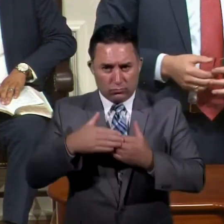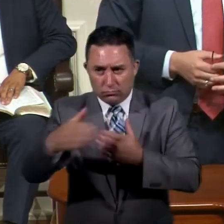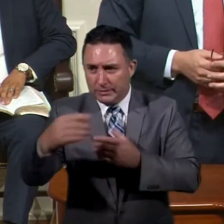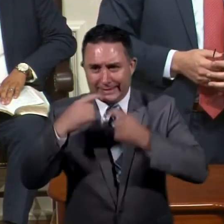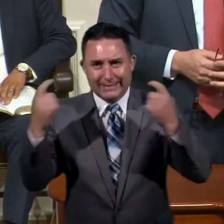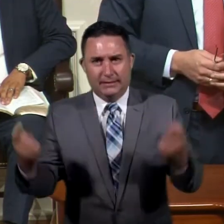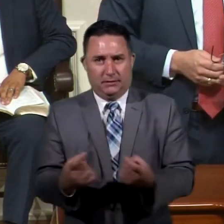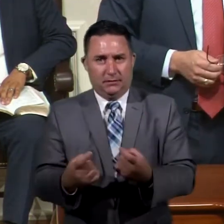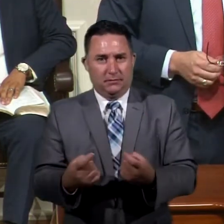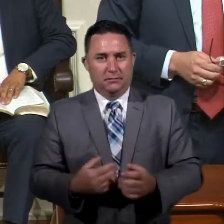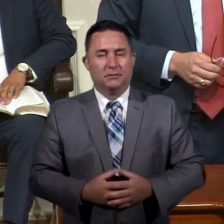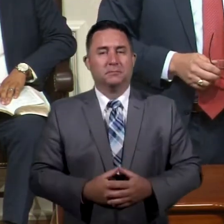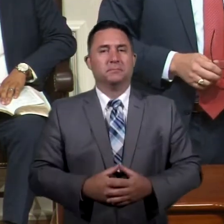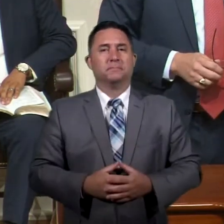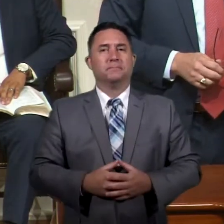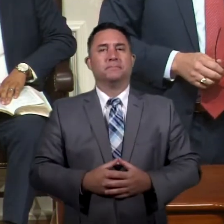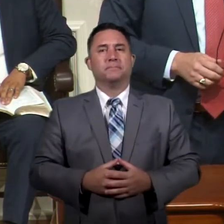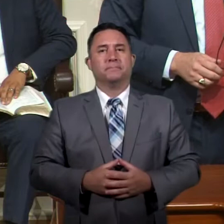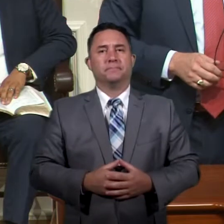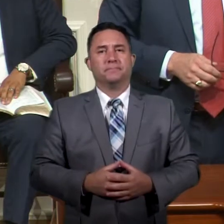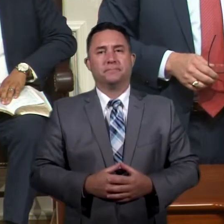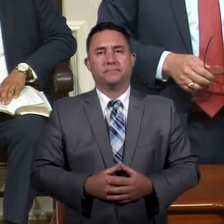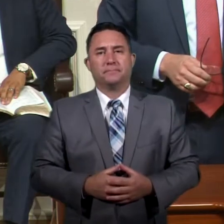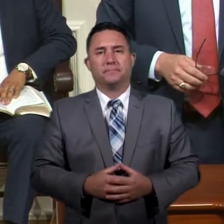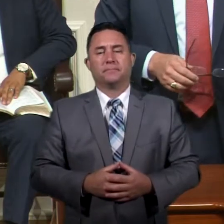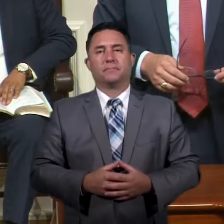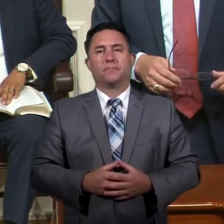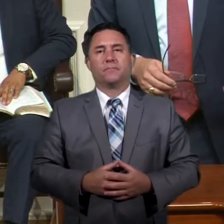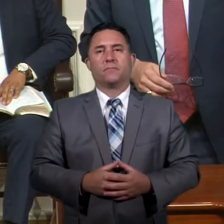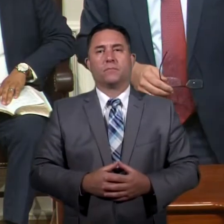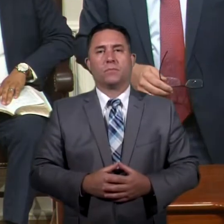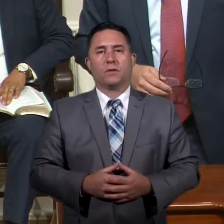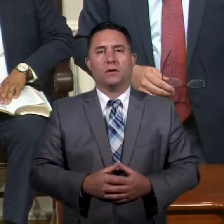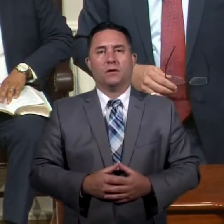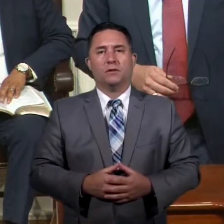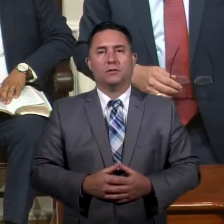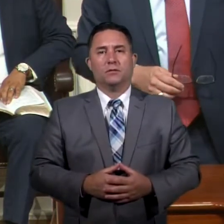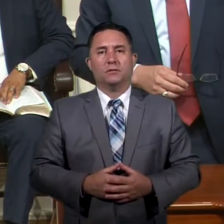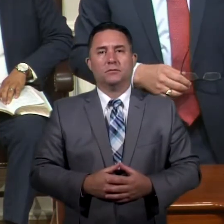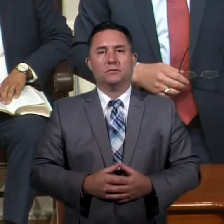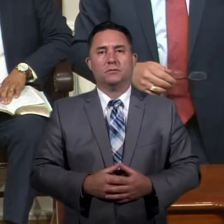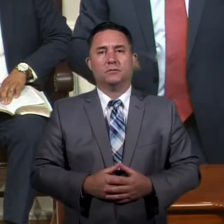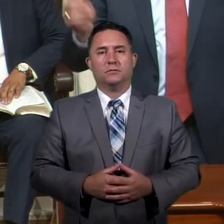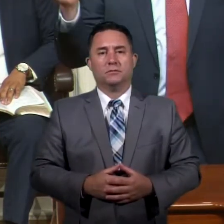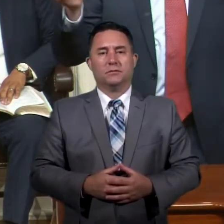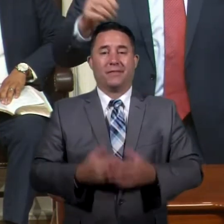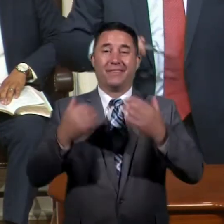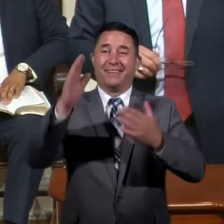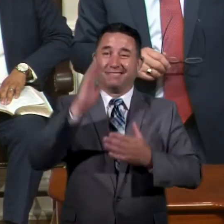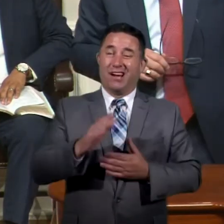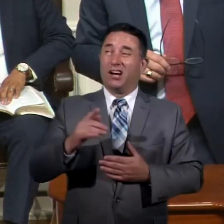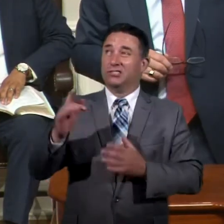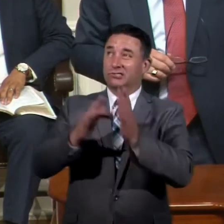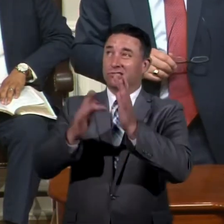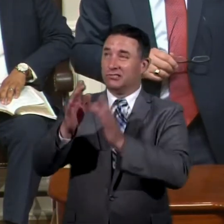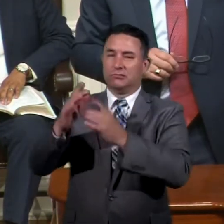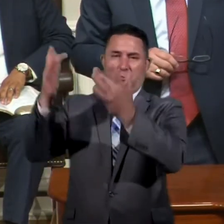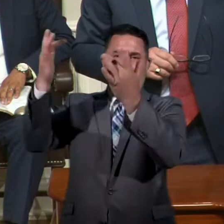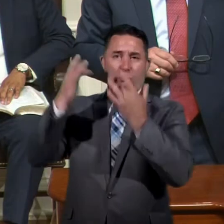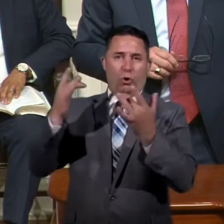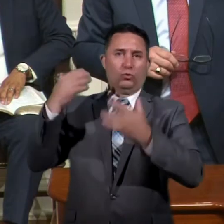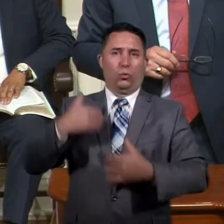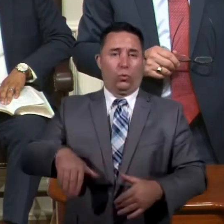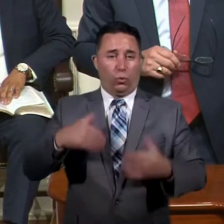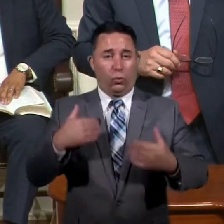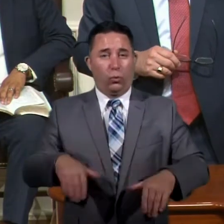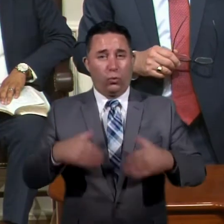more. Lo vimos esta mañana en Juan capítulo 8 que le dijo a la mujer samaritana, vete y ya no peques más a la ramera. Thank God for the mercy of Jesus. Gracias a Dios